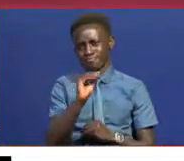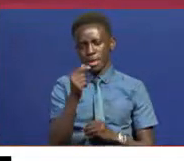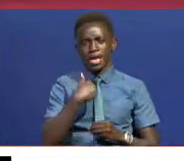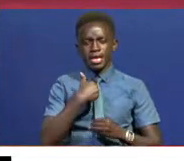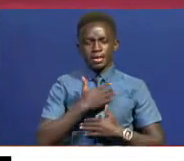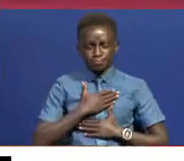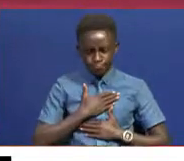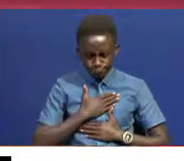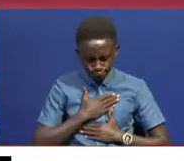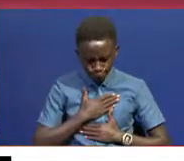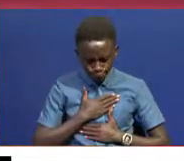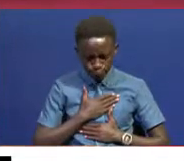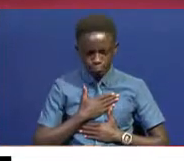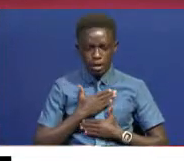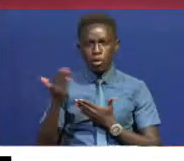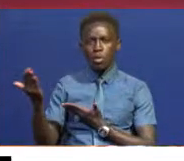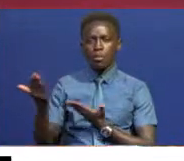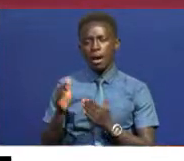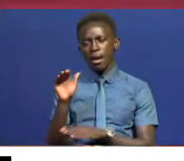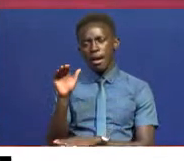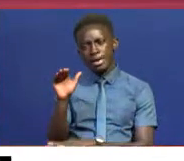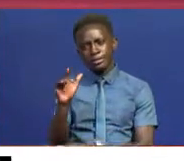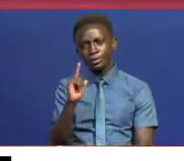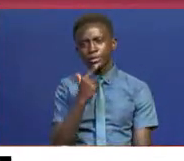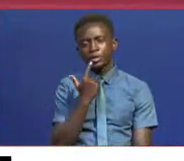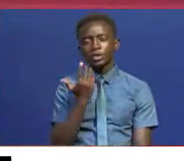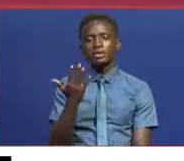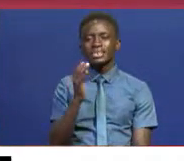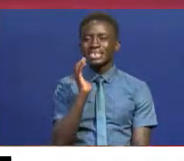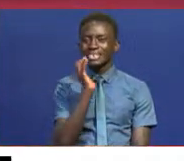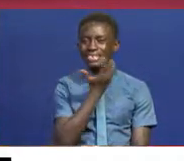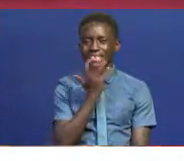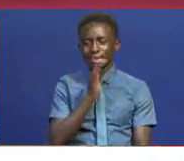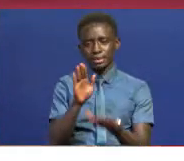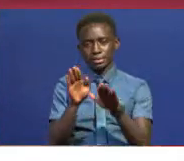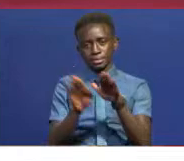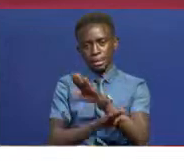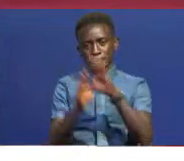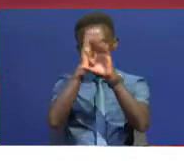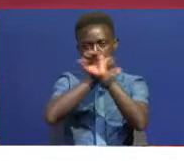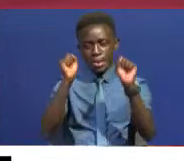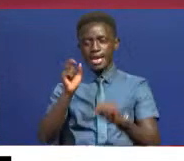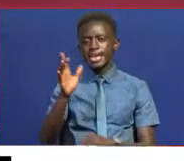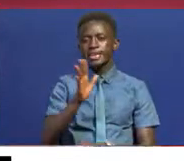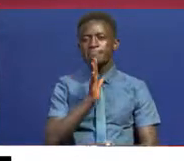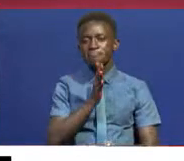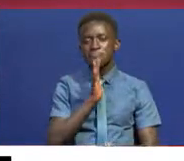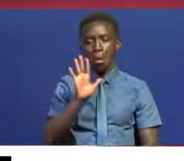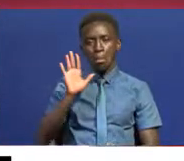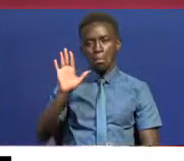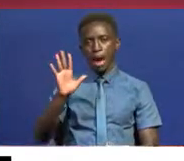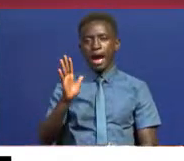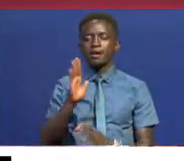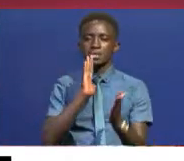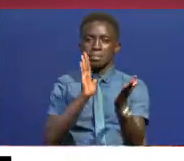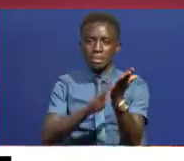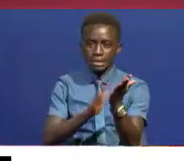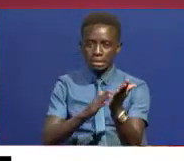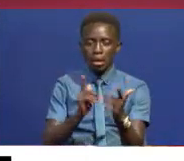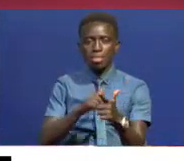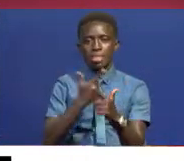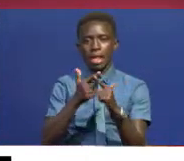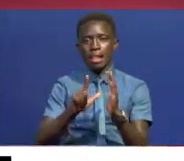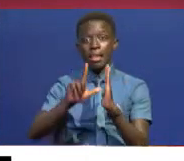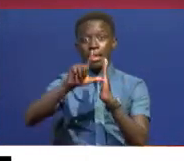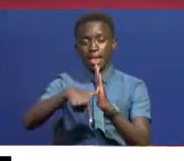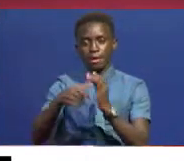Deputy President, Rigathi Gachagua, to come forward and make his remarks, and thereafter invite His